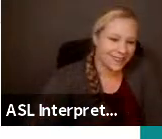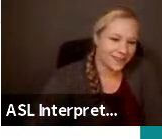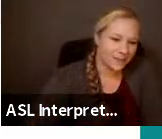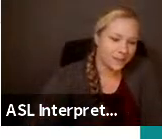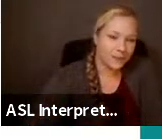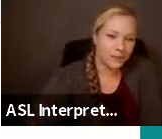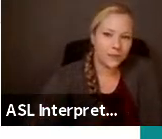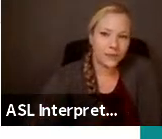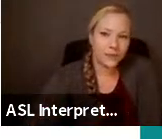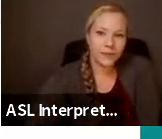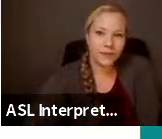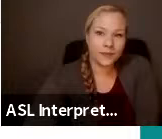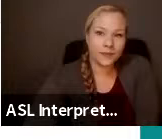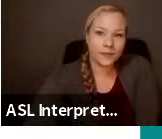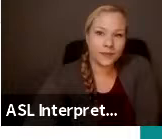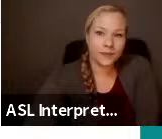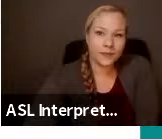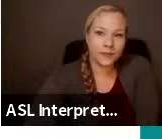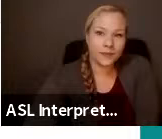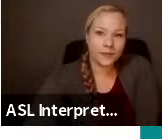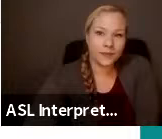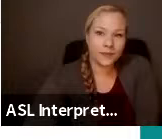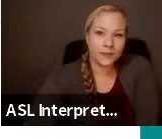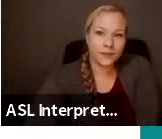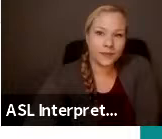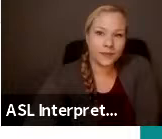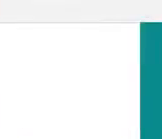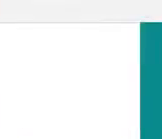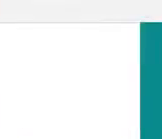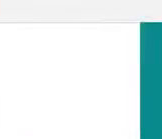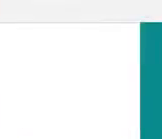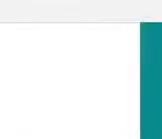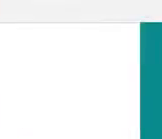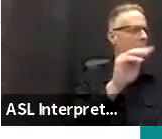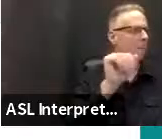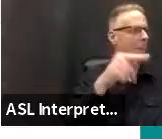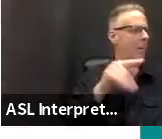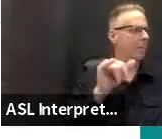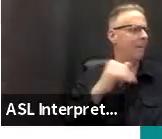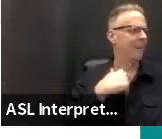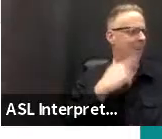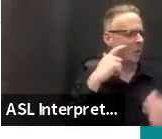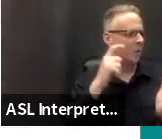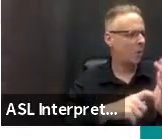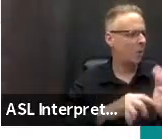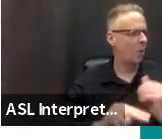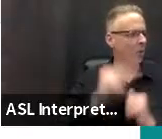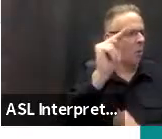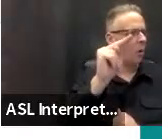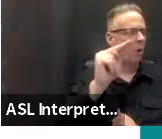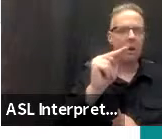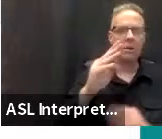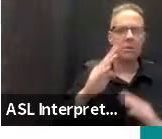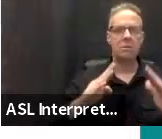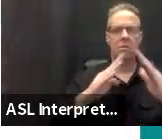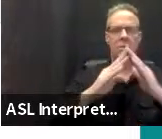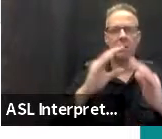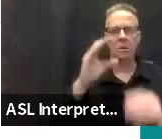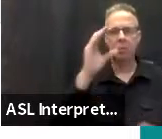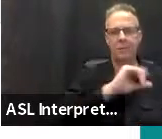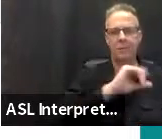Sorry, the north arrow must have been cropped out of the map image there, but yeah, so north is